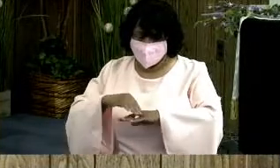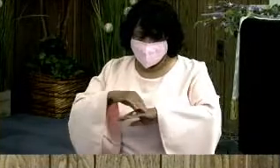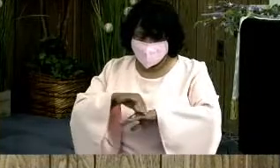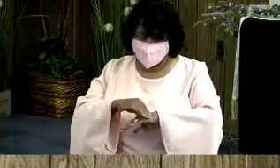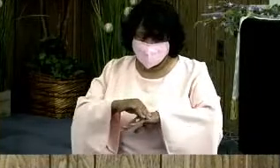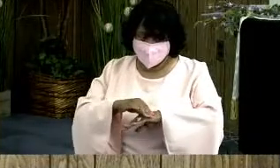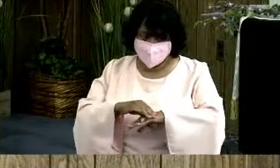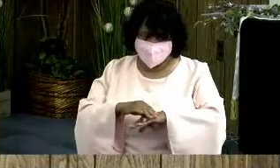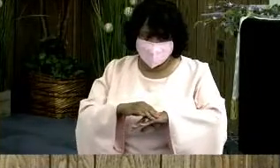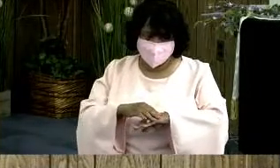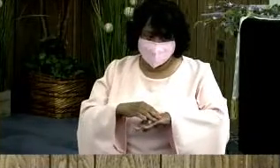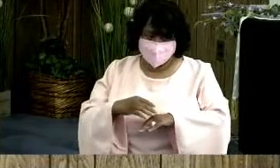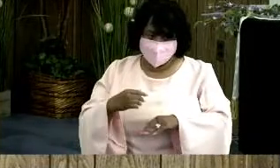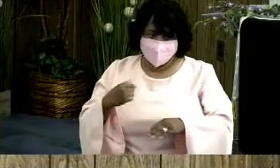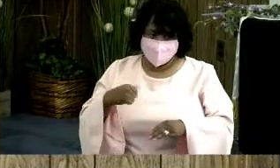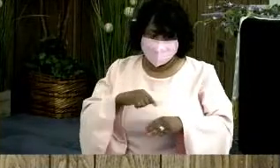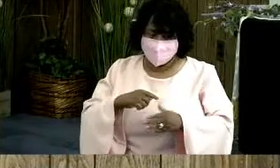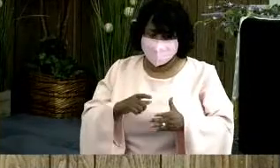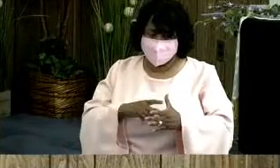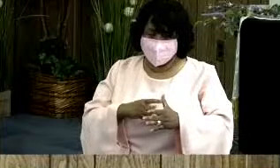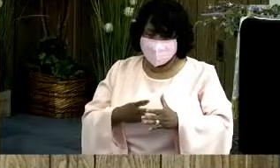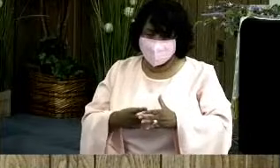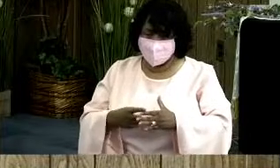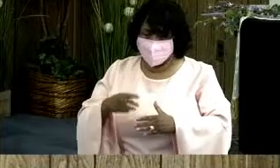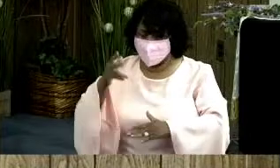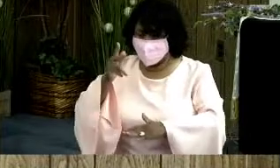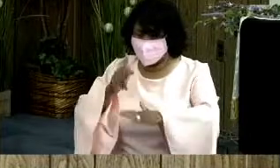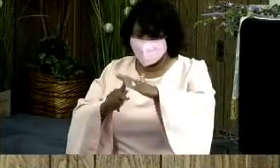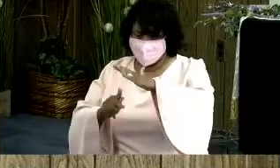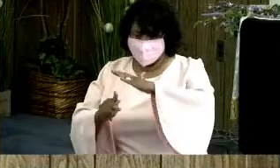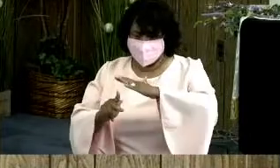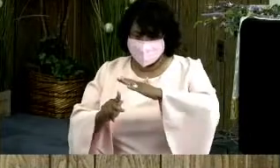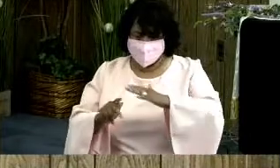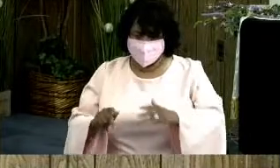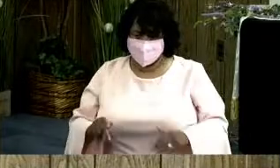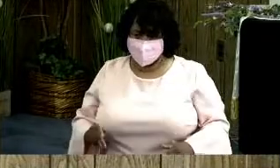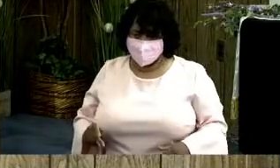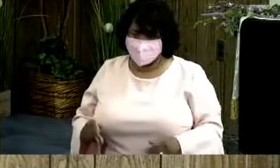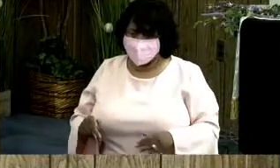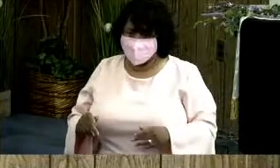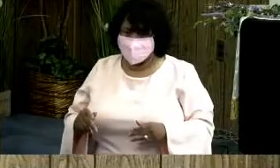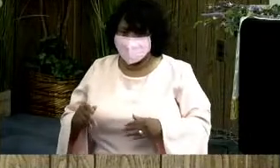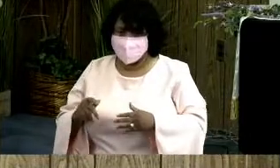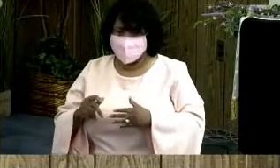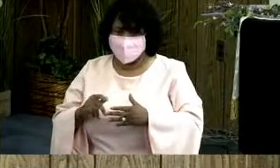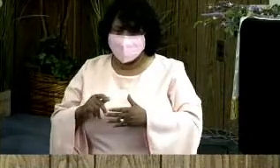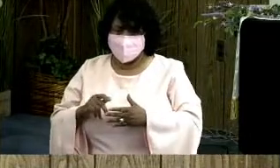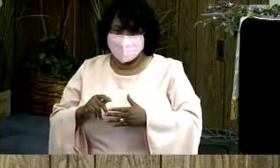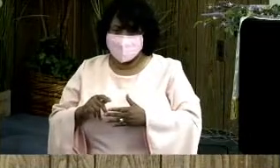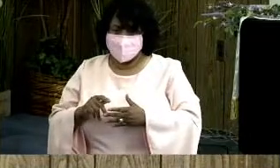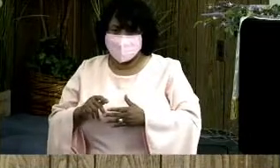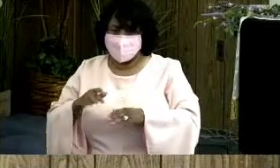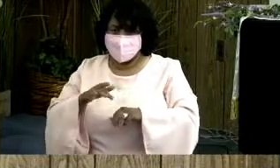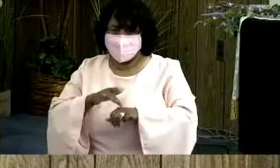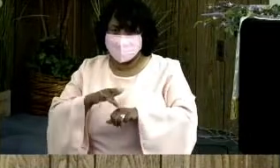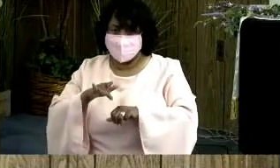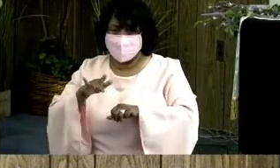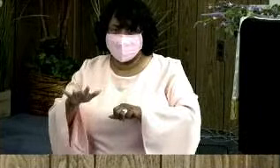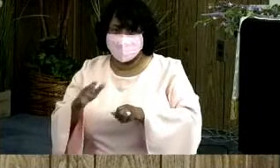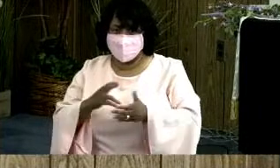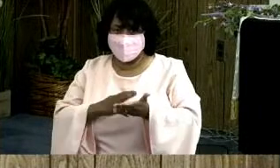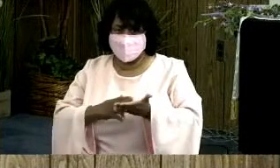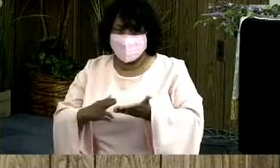And then he was crucified, but before he left, he sent the Holy Spirit,